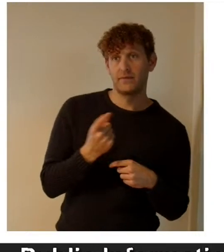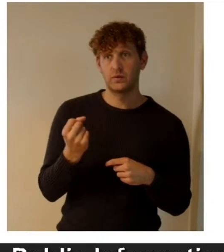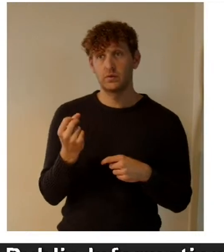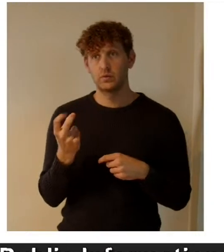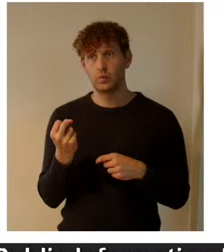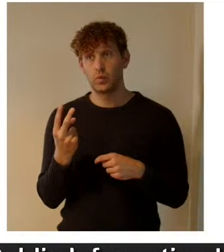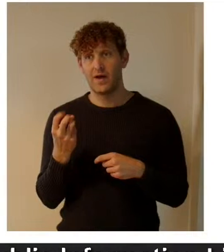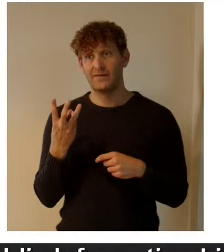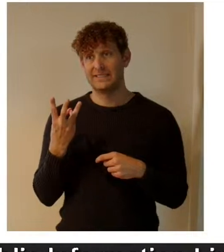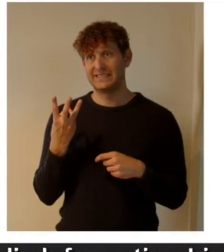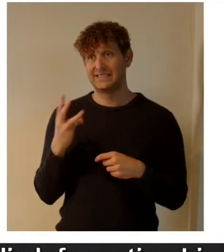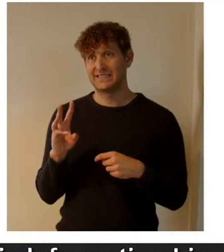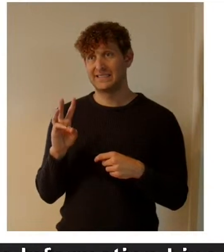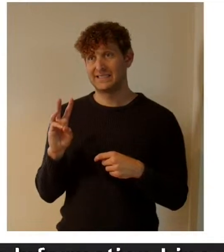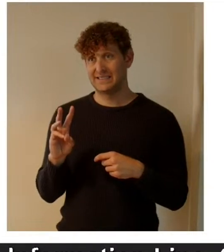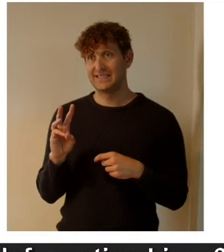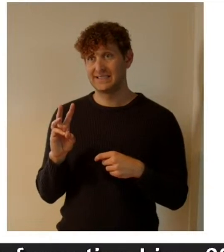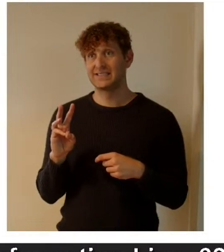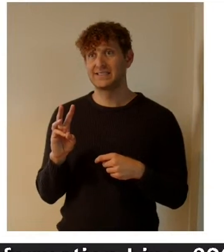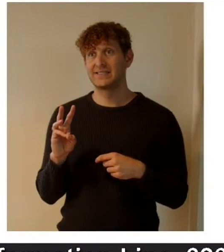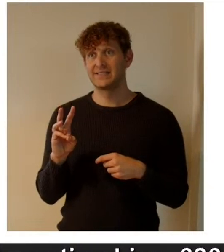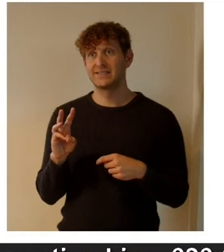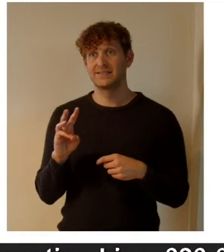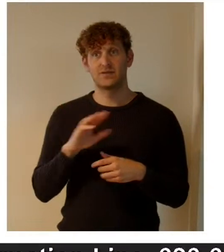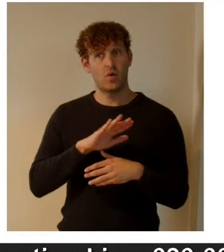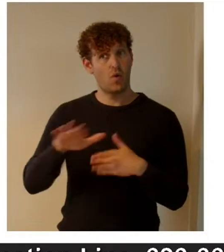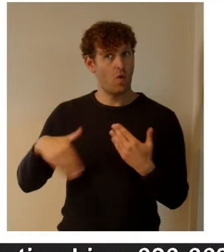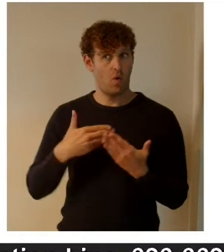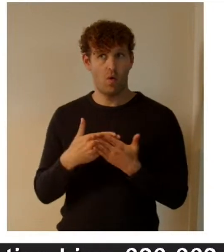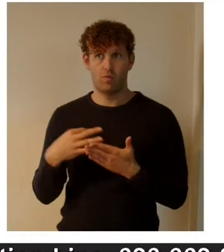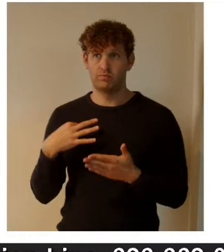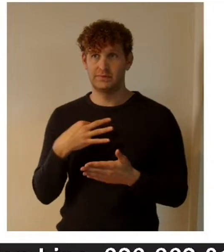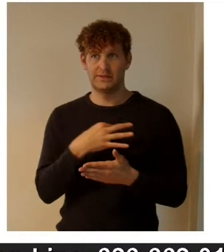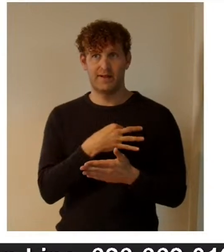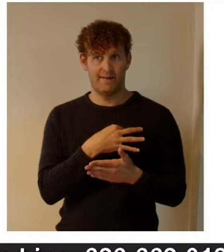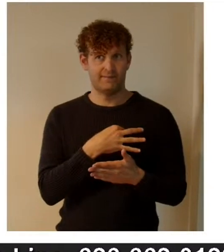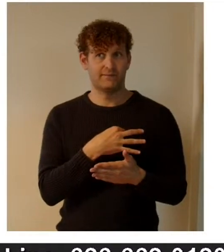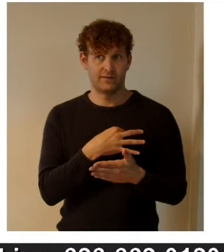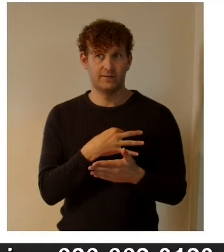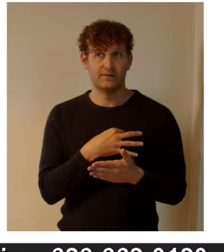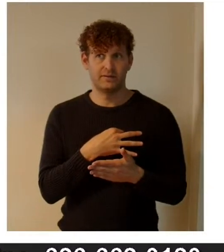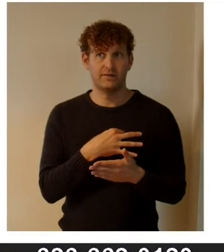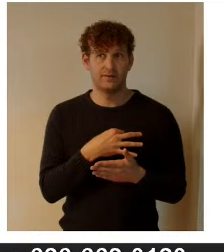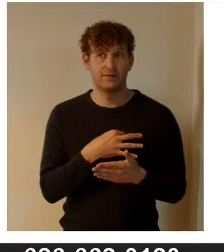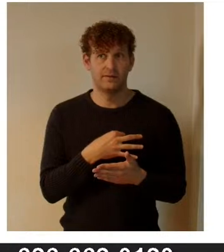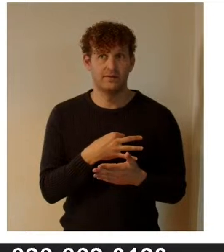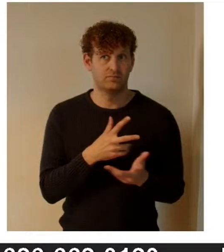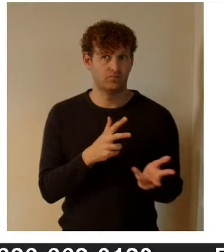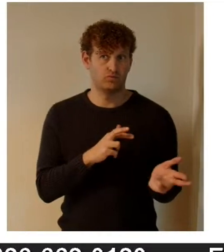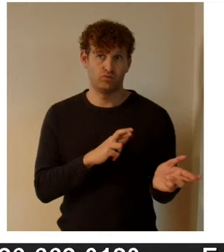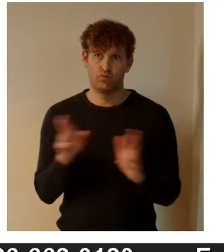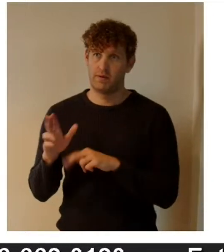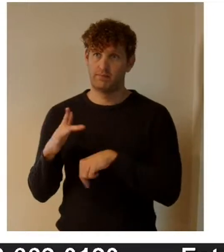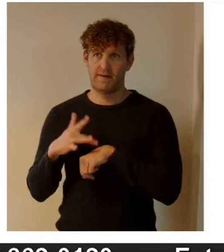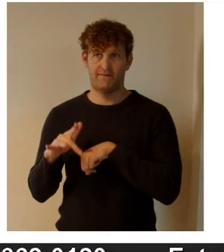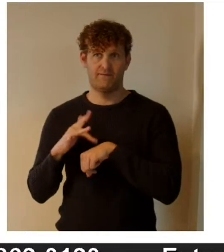66 are all staffed as normal with the personnel in those stations and available for service